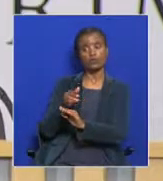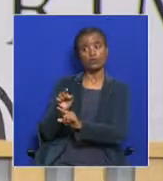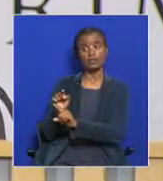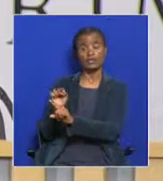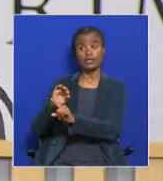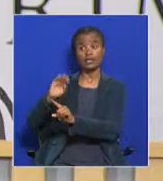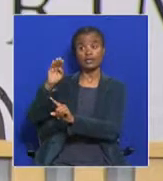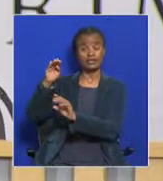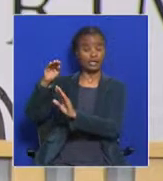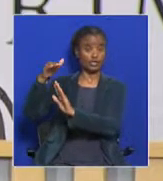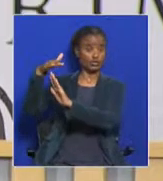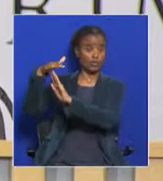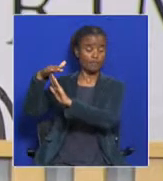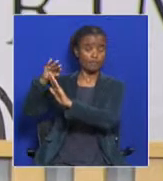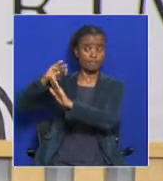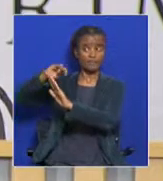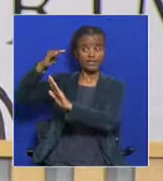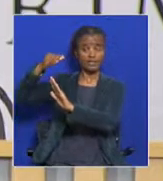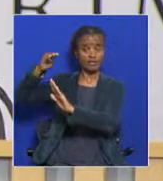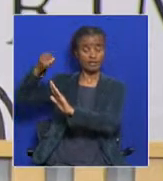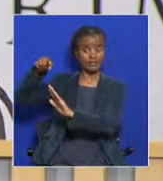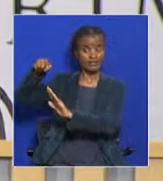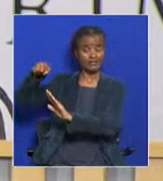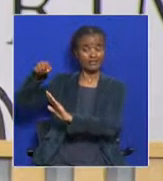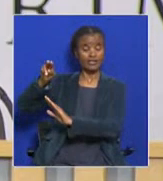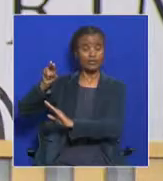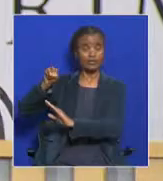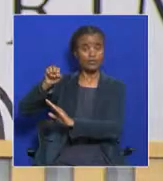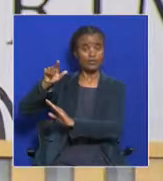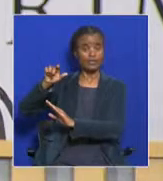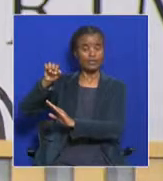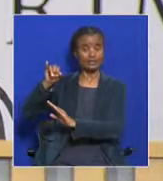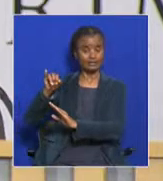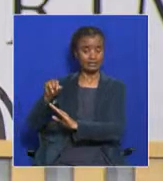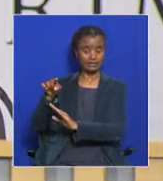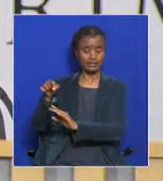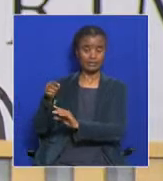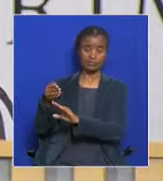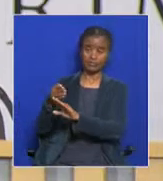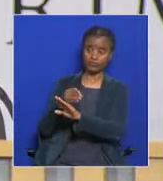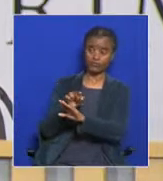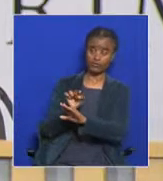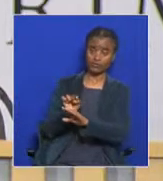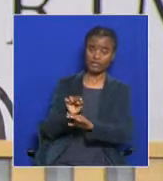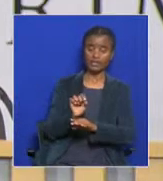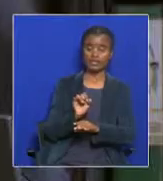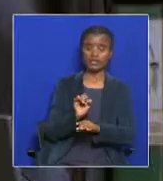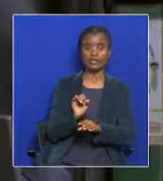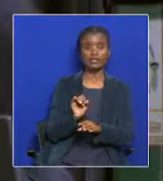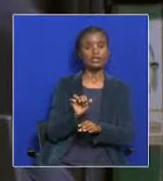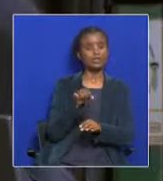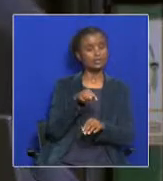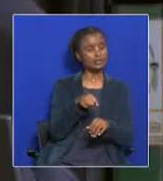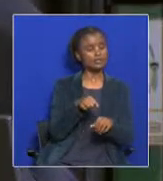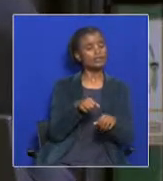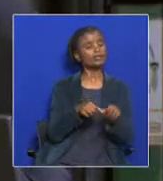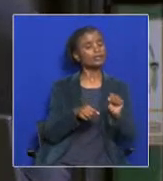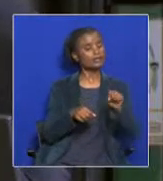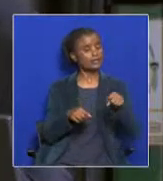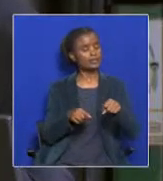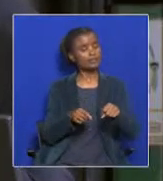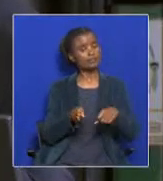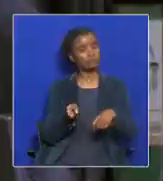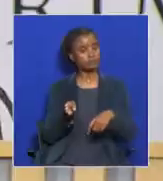another residential area somewhere? It's Bingo. Yes. Yeah, yes, There is. Yes. So you suspect the people from Mlazi and not the people